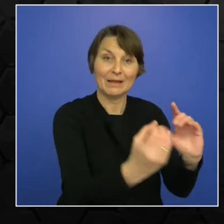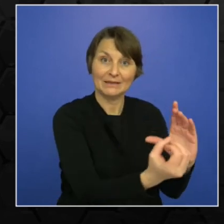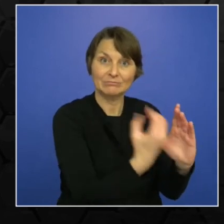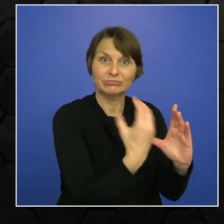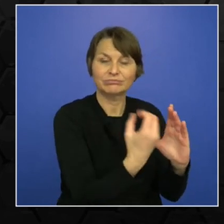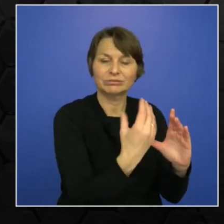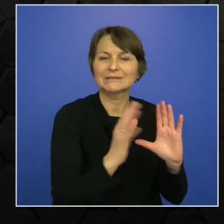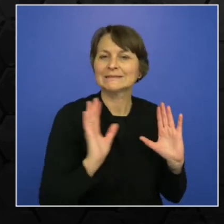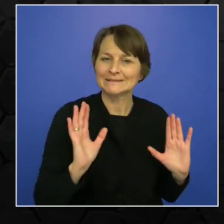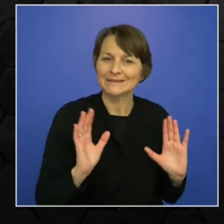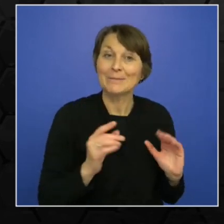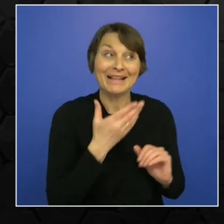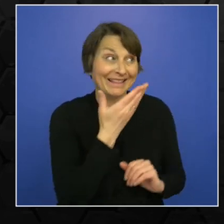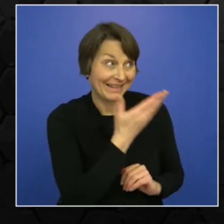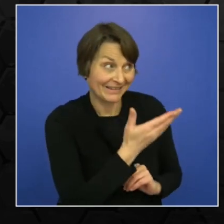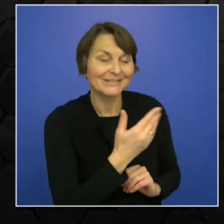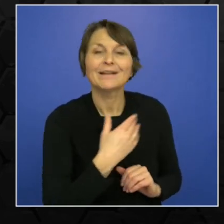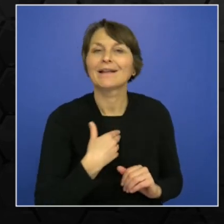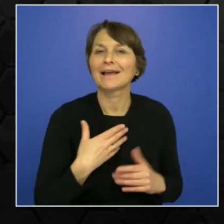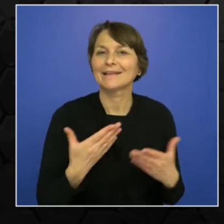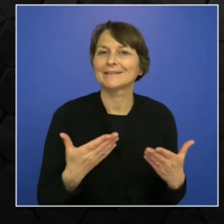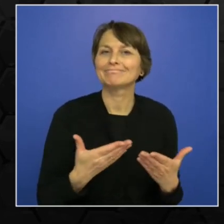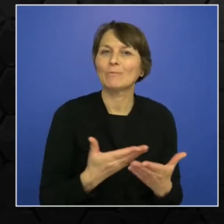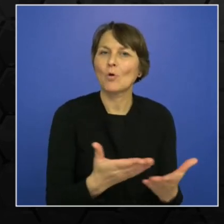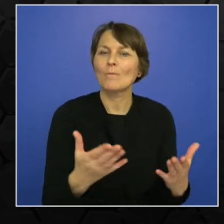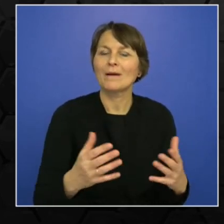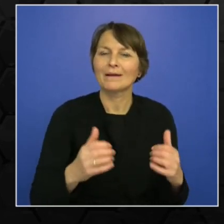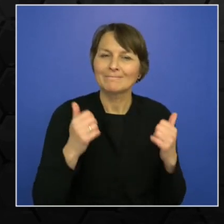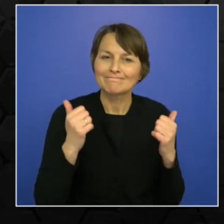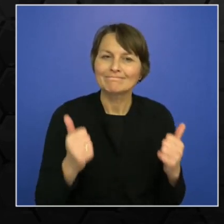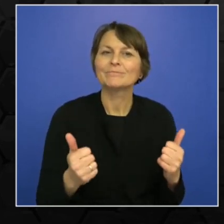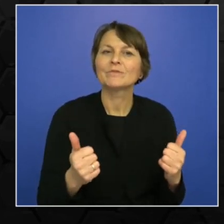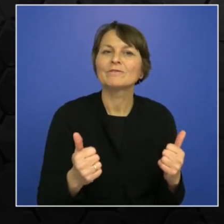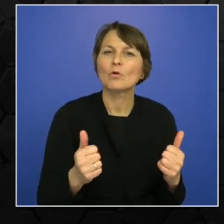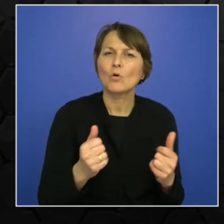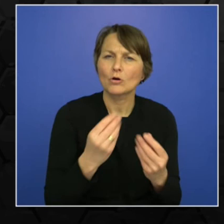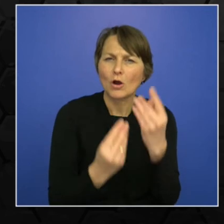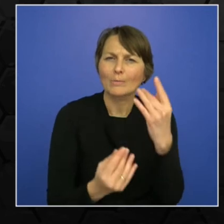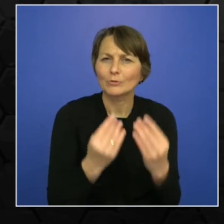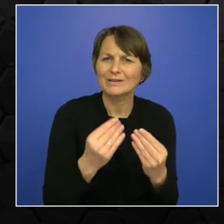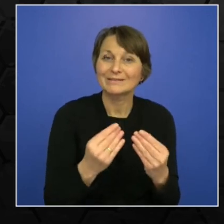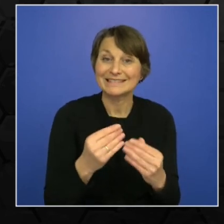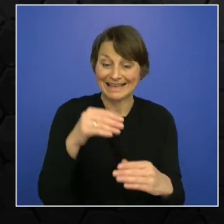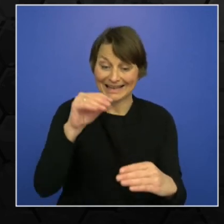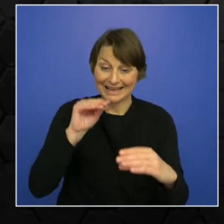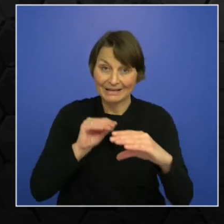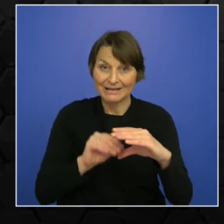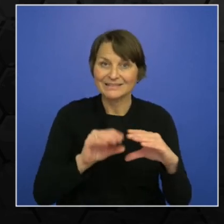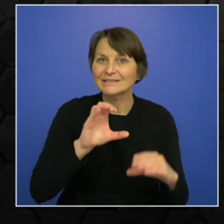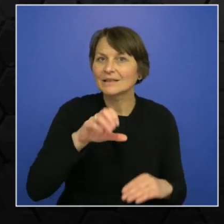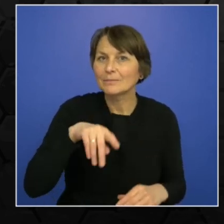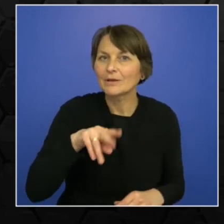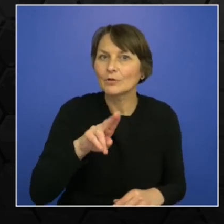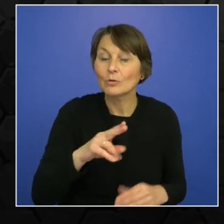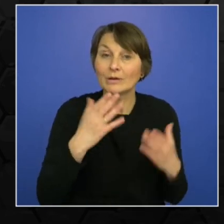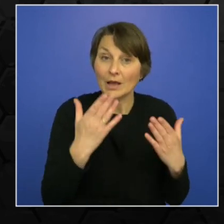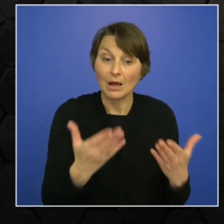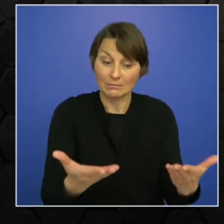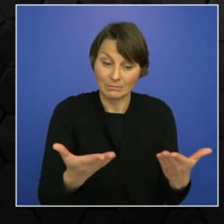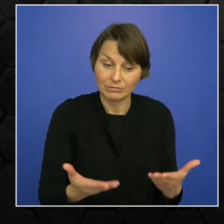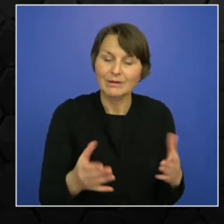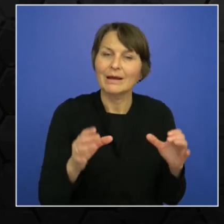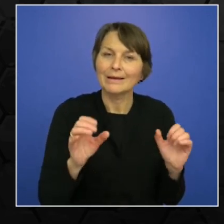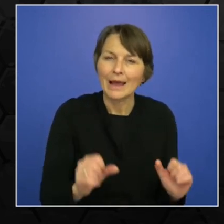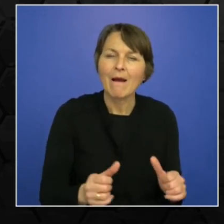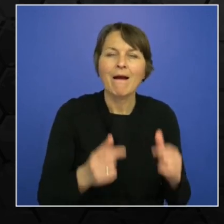world. And for the computation, we have CPUs. So this enables us to work a bit on our